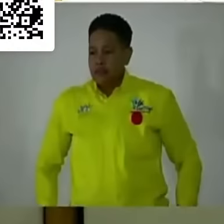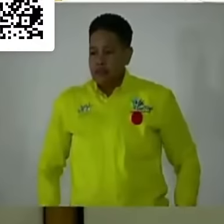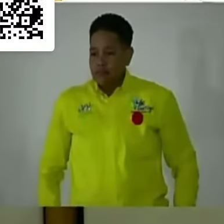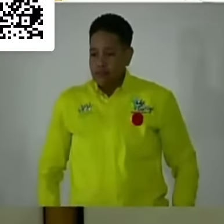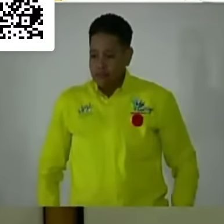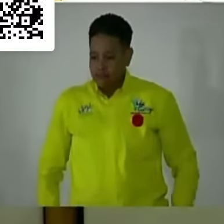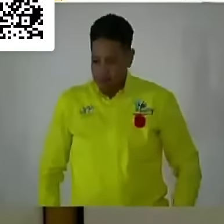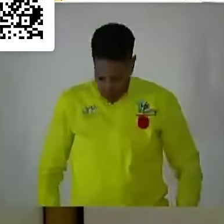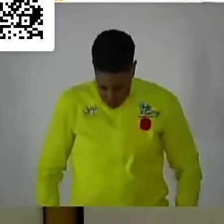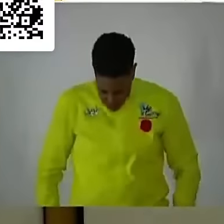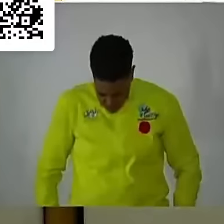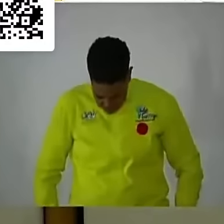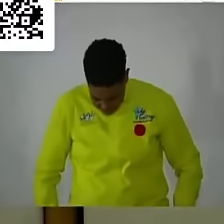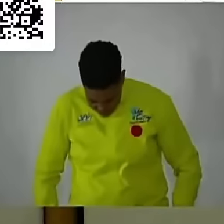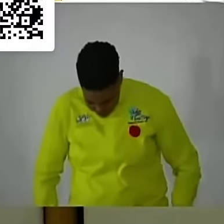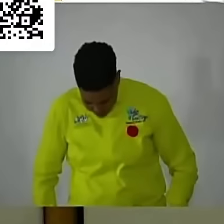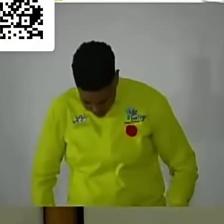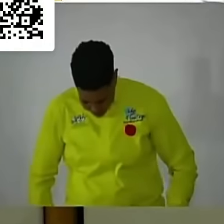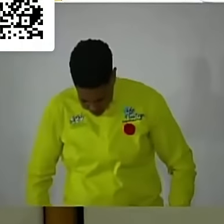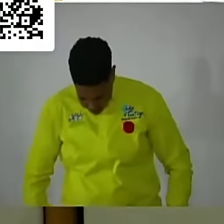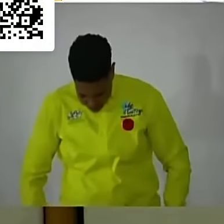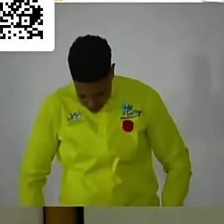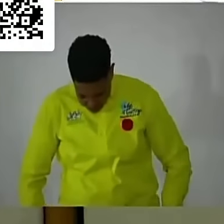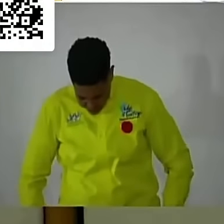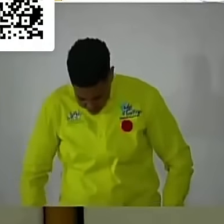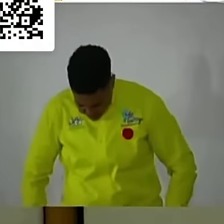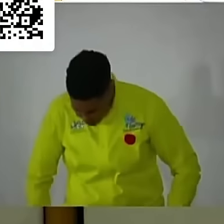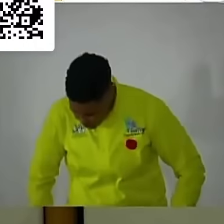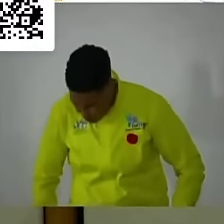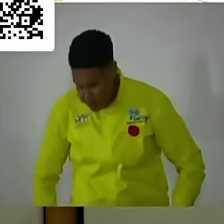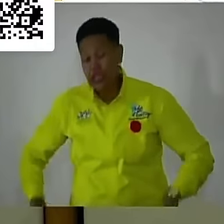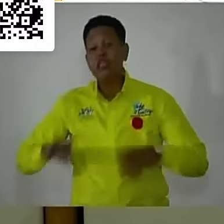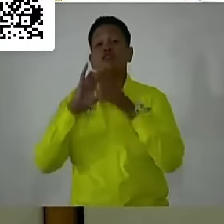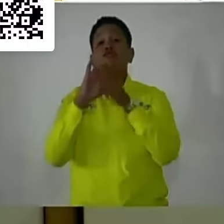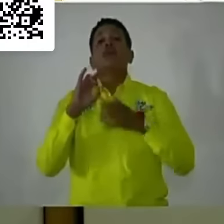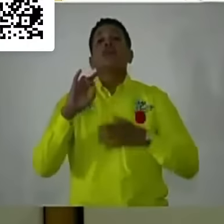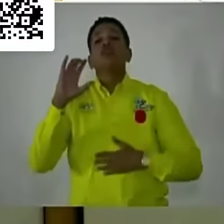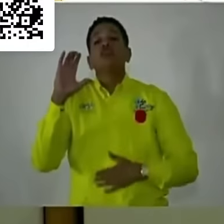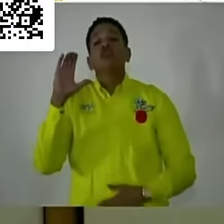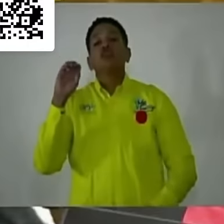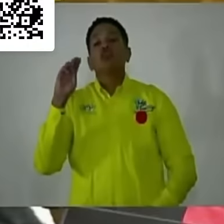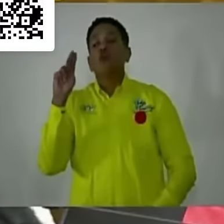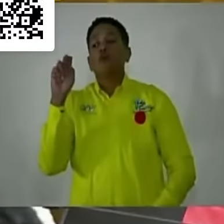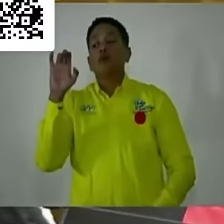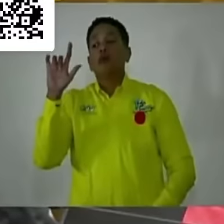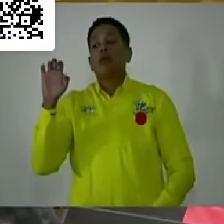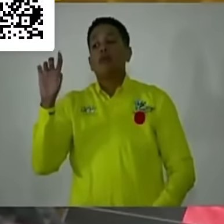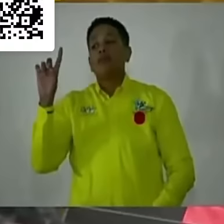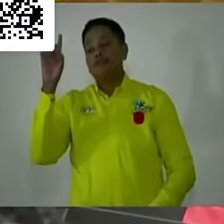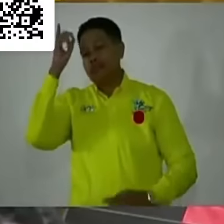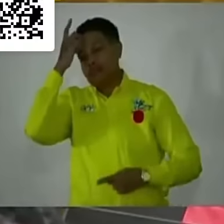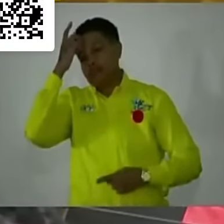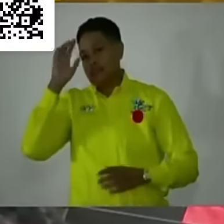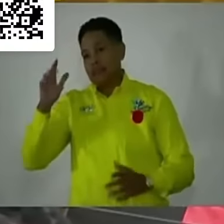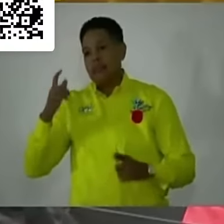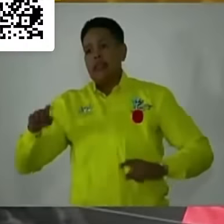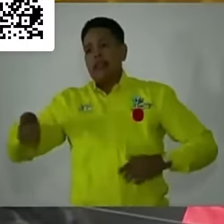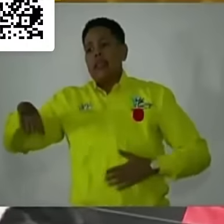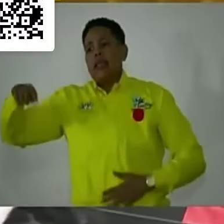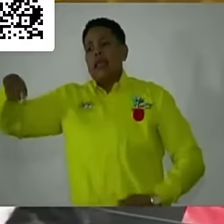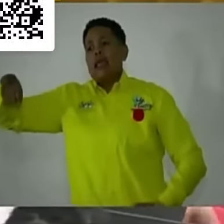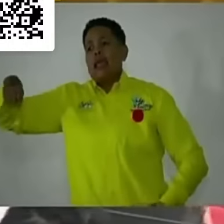all. And in relation to the communicable diseases, the need